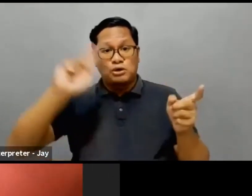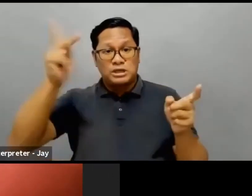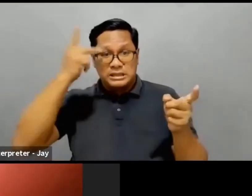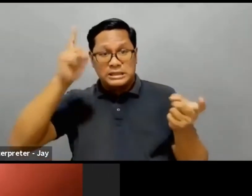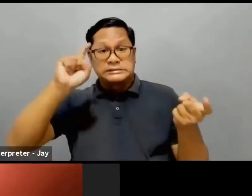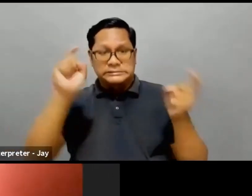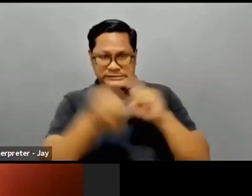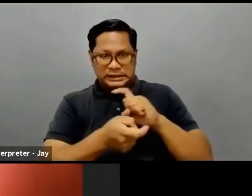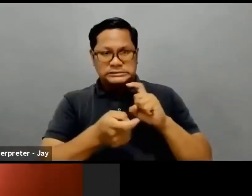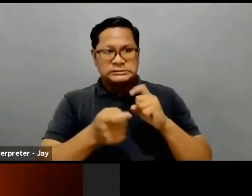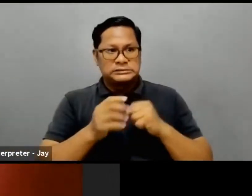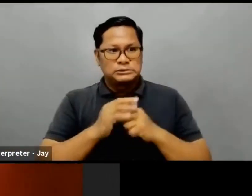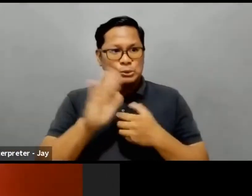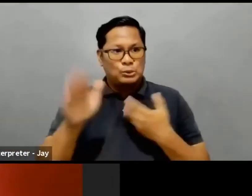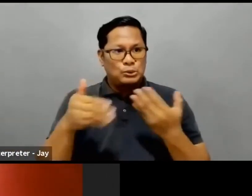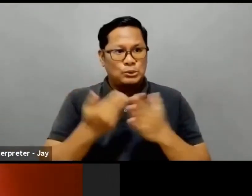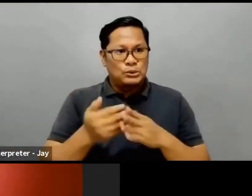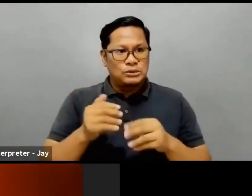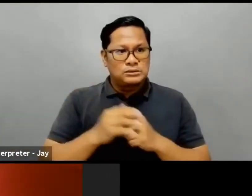Kasi